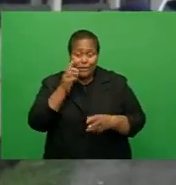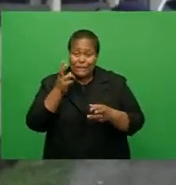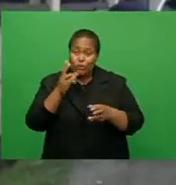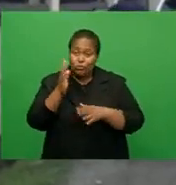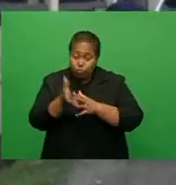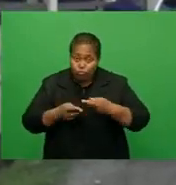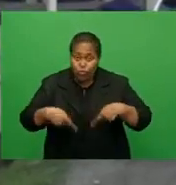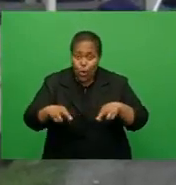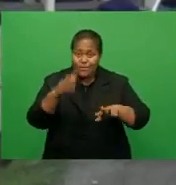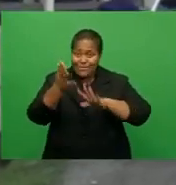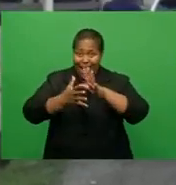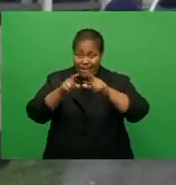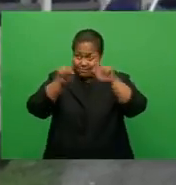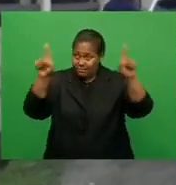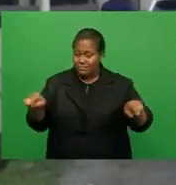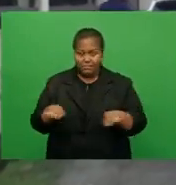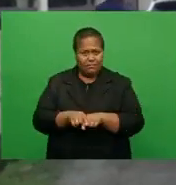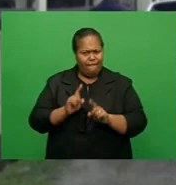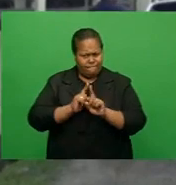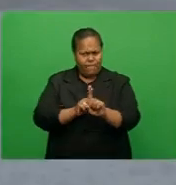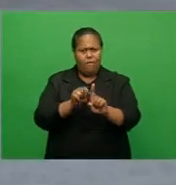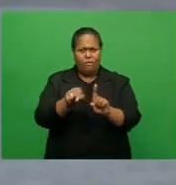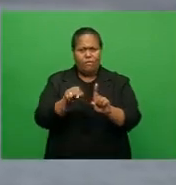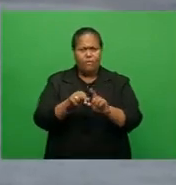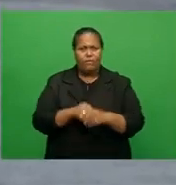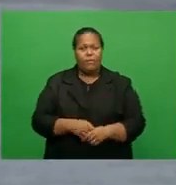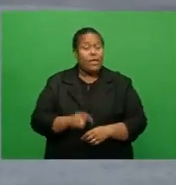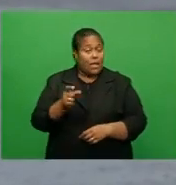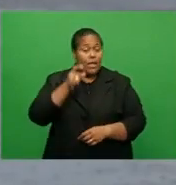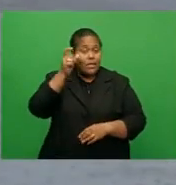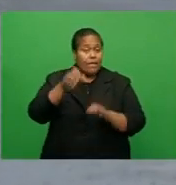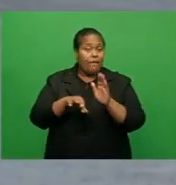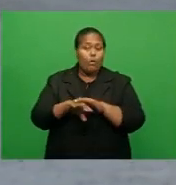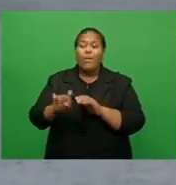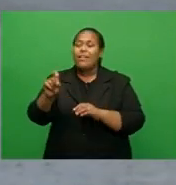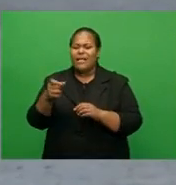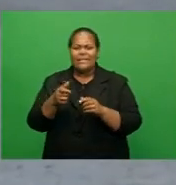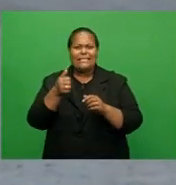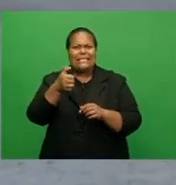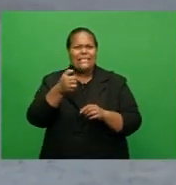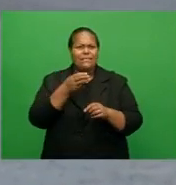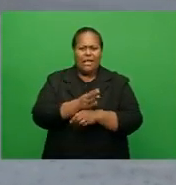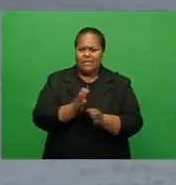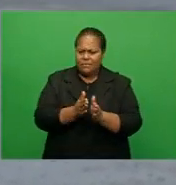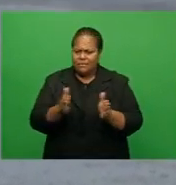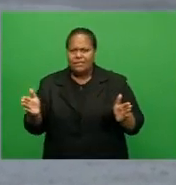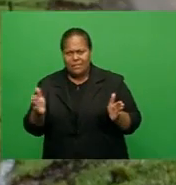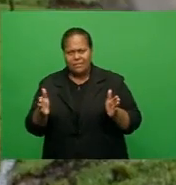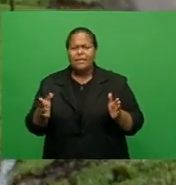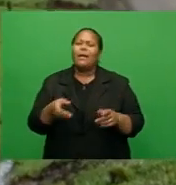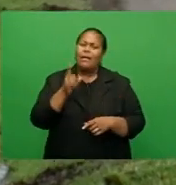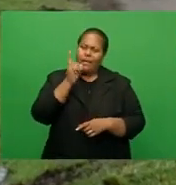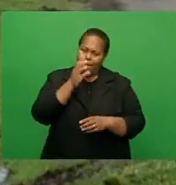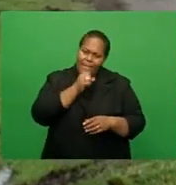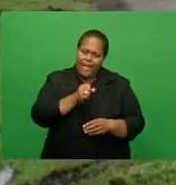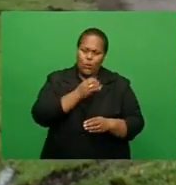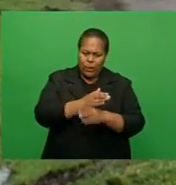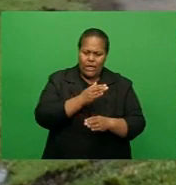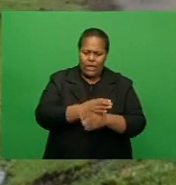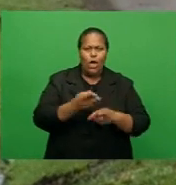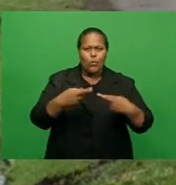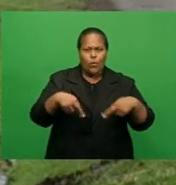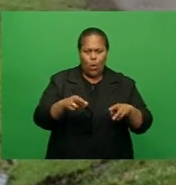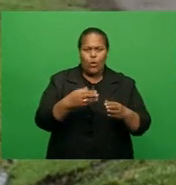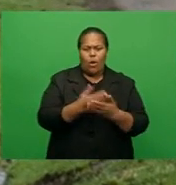is calling on travellers to be cautious when travelling during the next 6 months, as FRA contractors will be out doing roadworks around